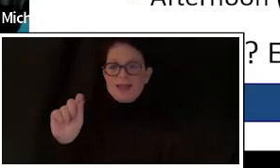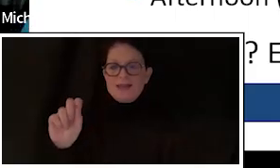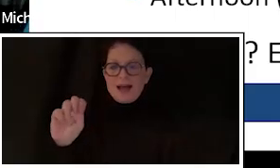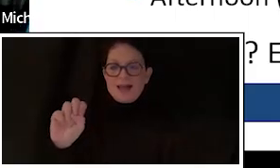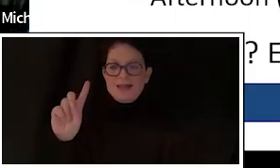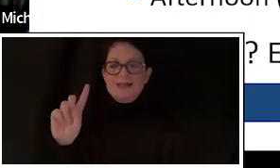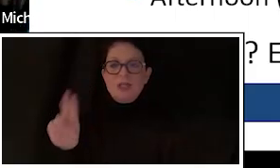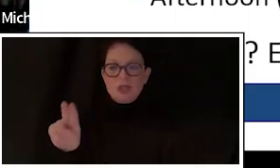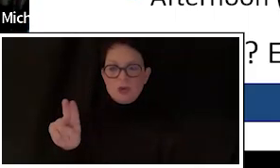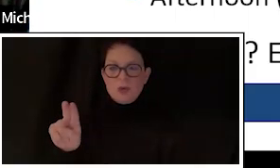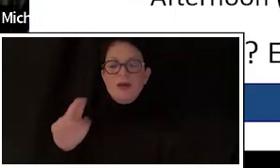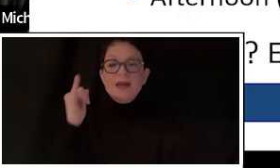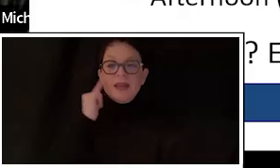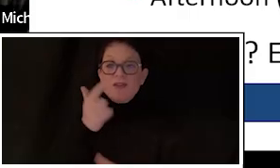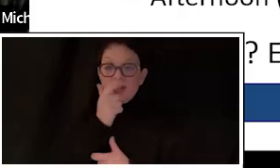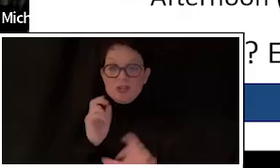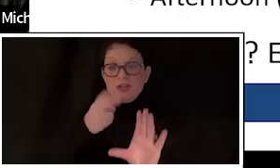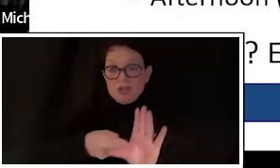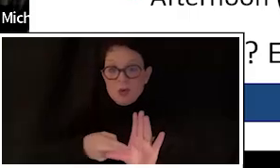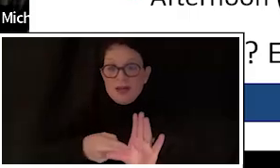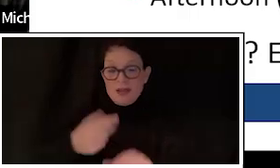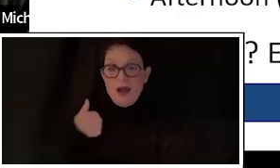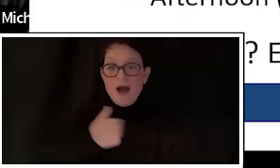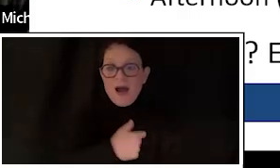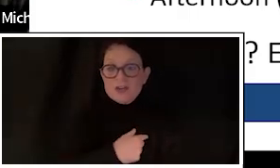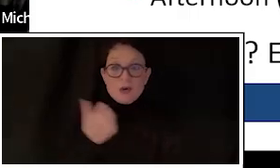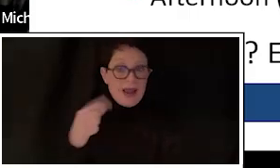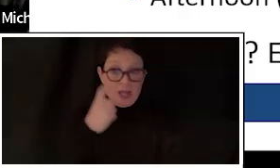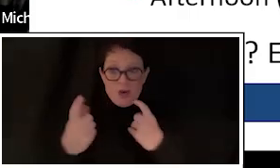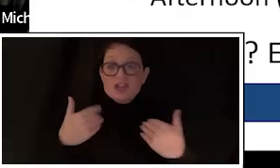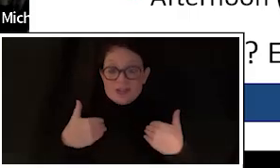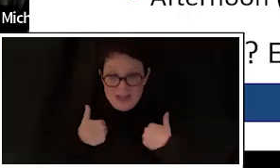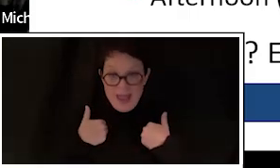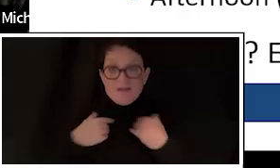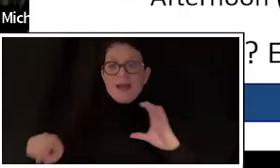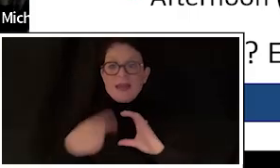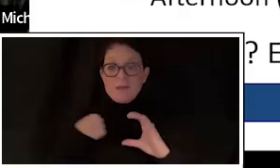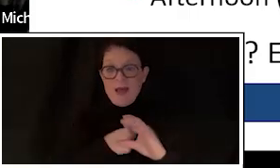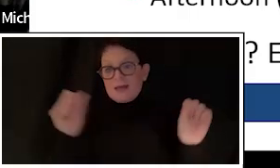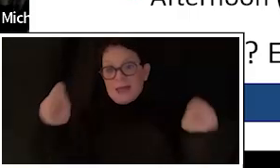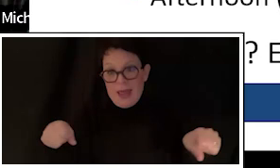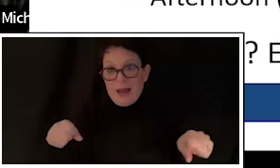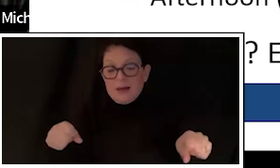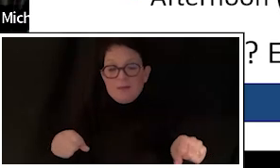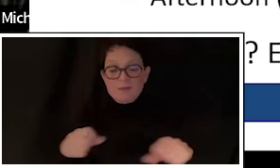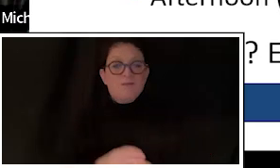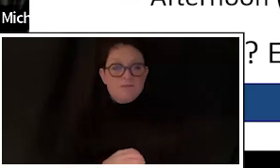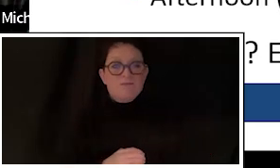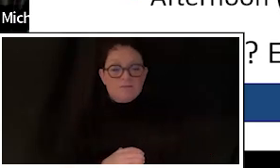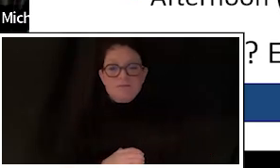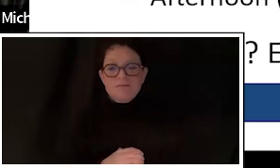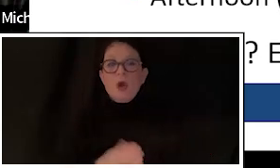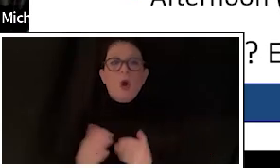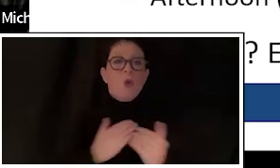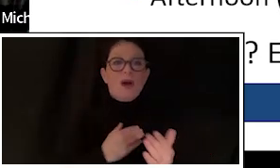riswi@umn.edu if you're interested in joining us, or if you have any questions about anything that I just reviewed about the